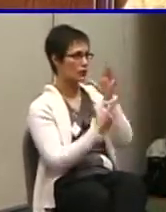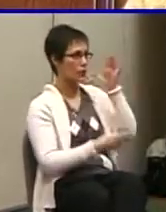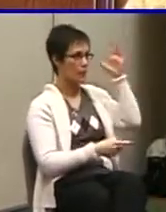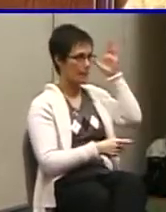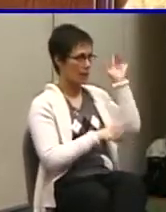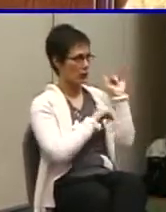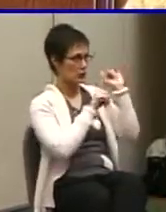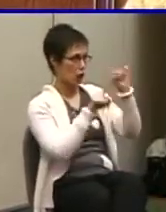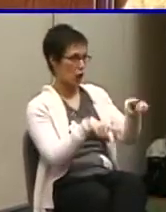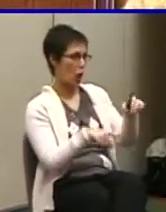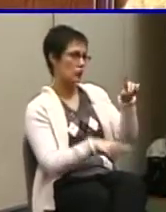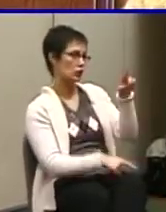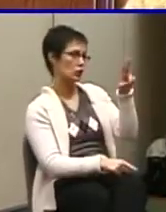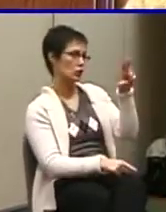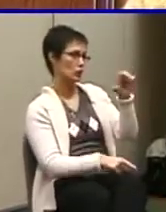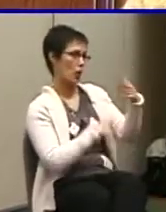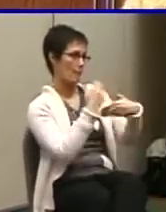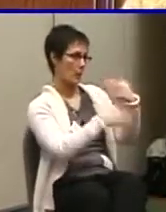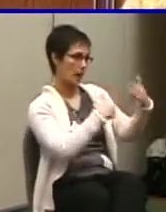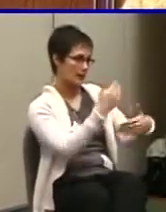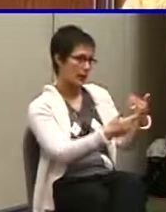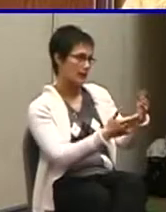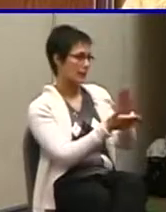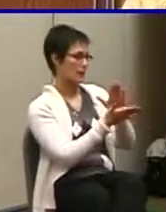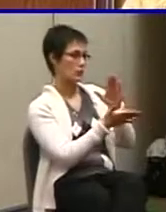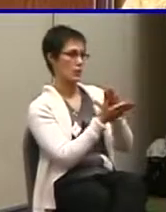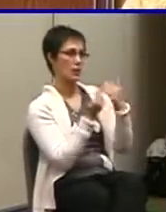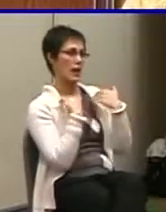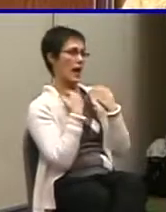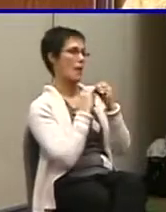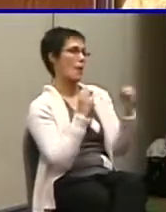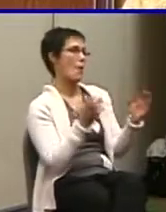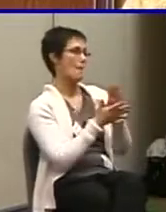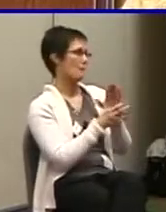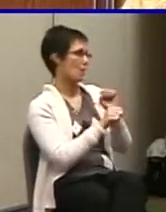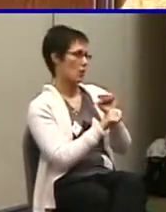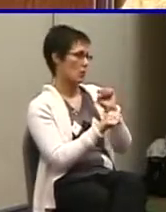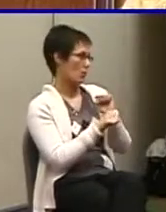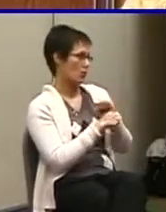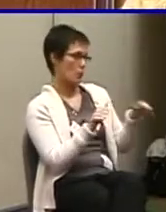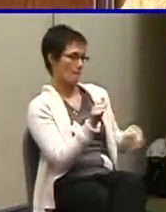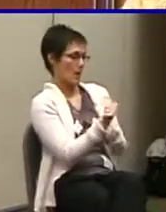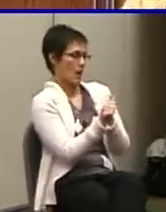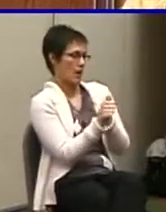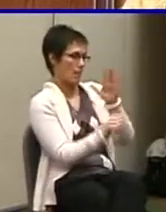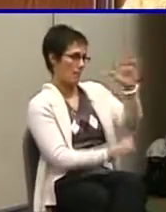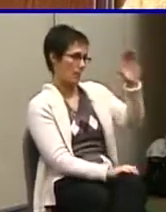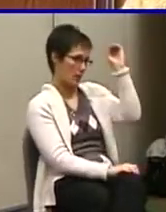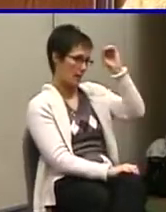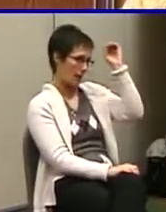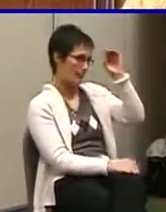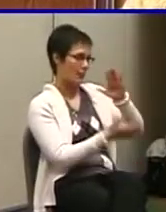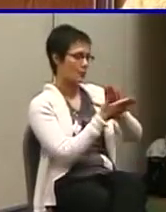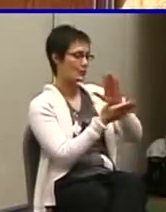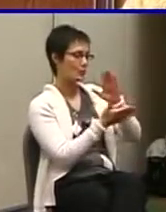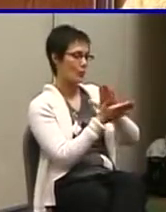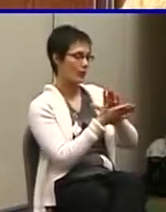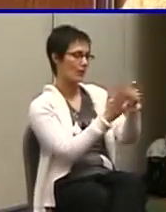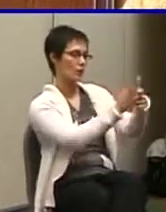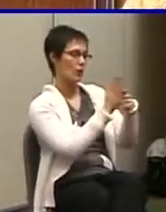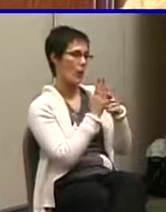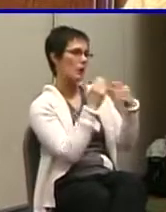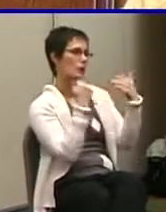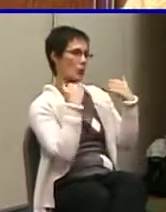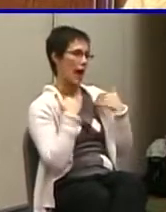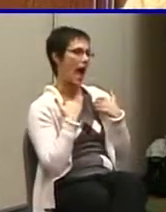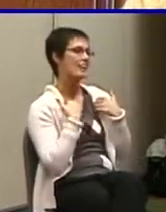process and they had no paperwork to back up what they were saying. Because right now the school's only required to have it done. They're not required to have it done